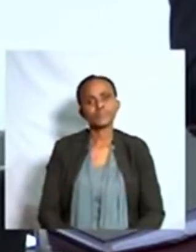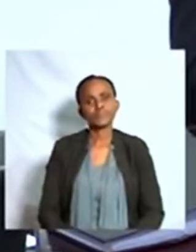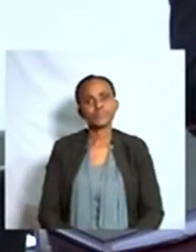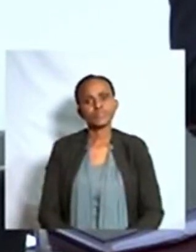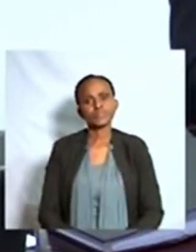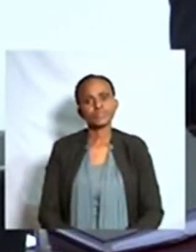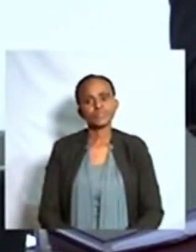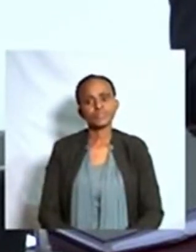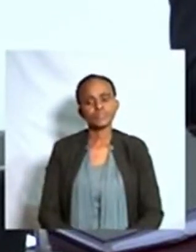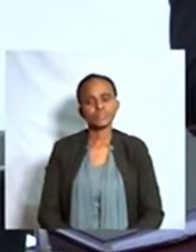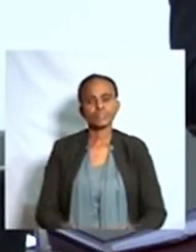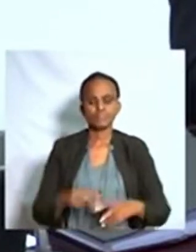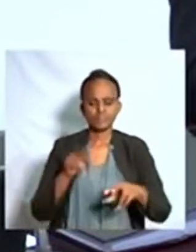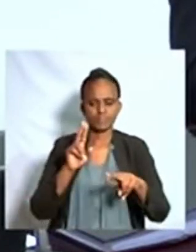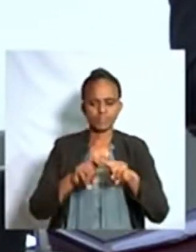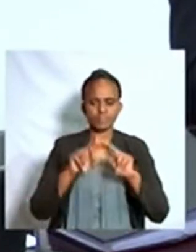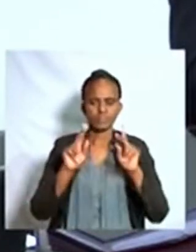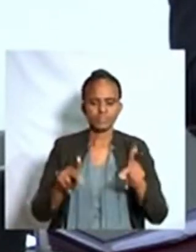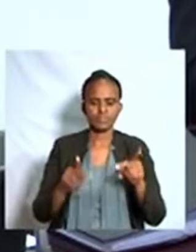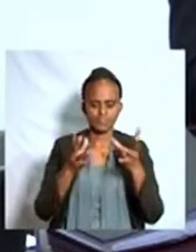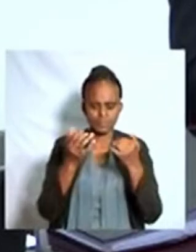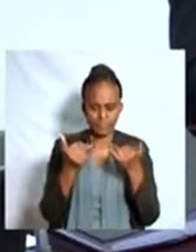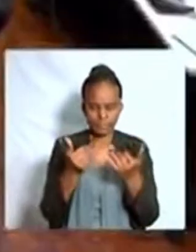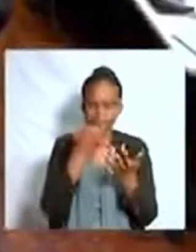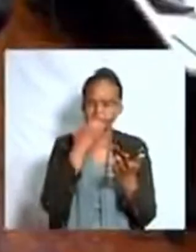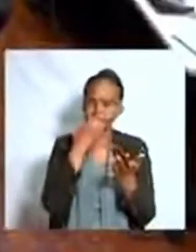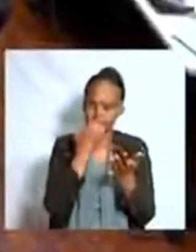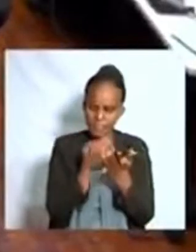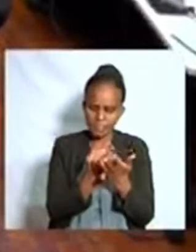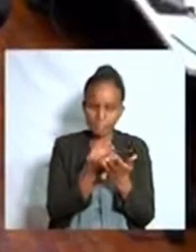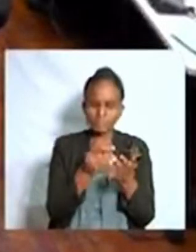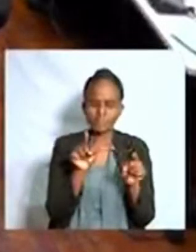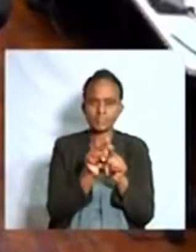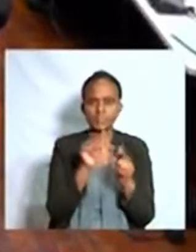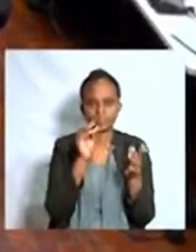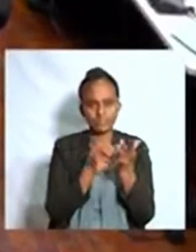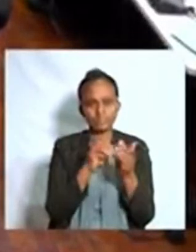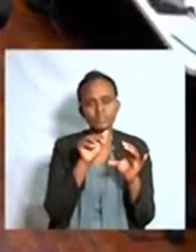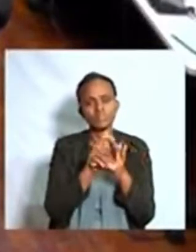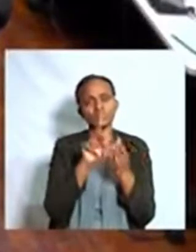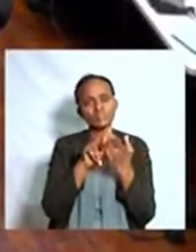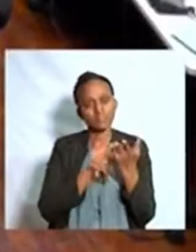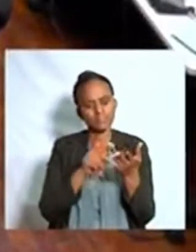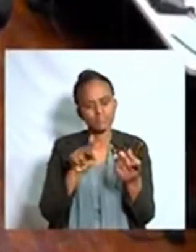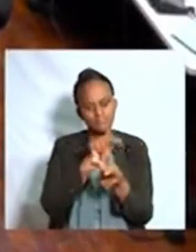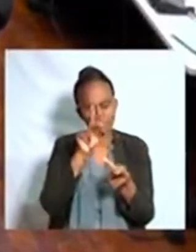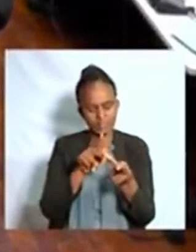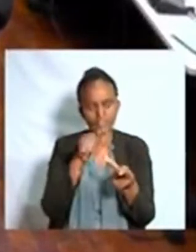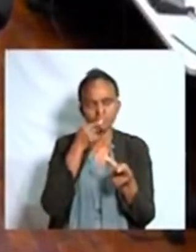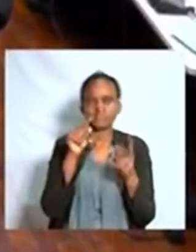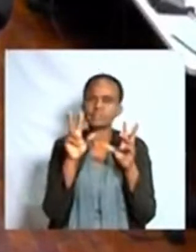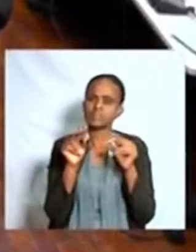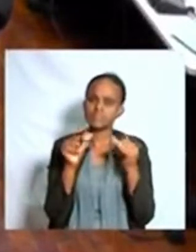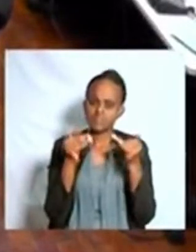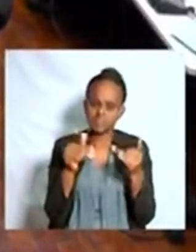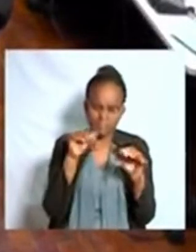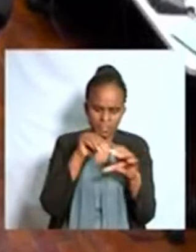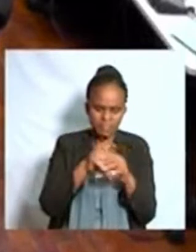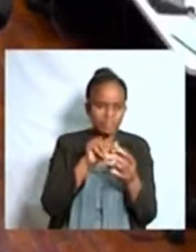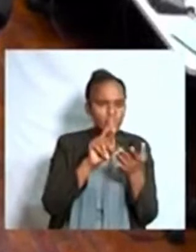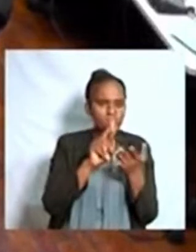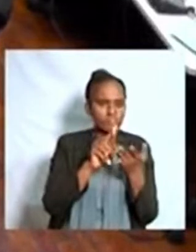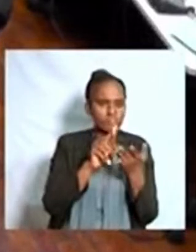want some evidence and would have quoted it in our report. Exactly. So no, actually, the internal auditor, there